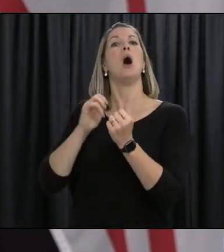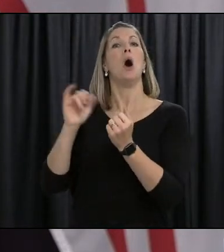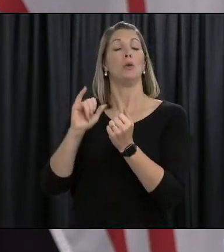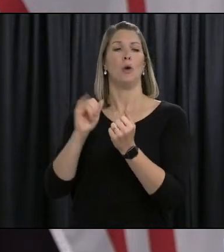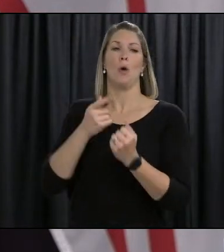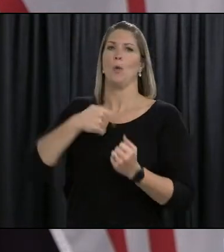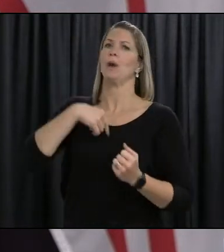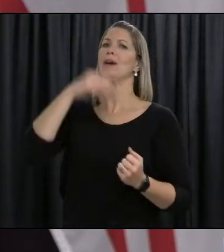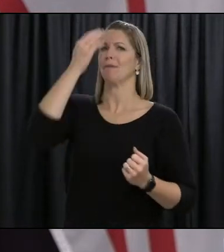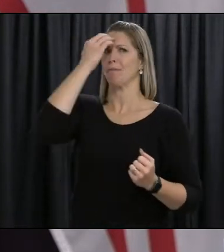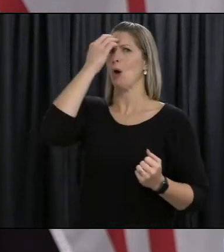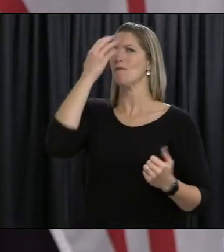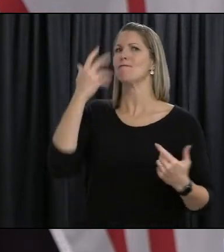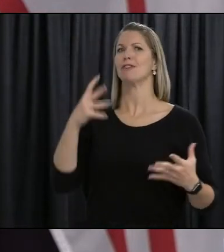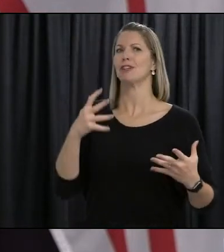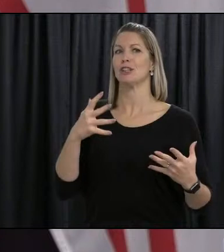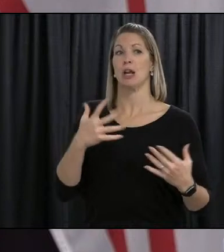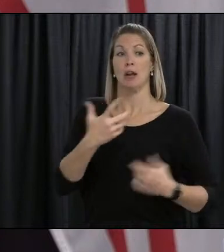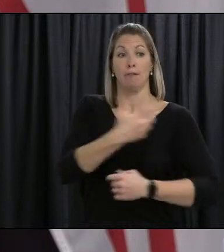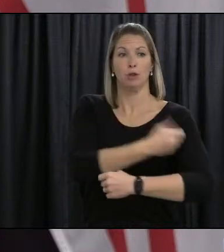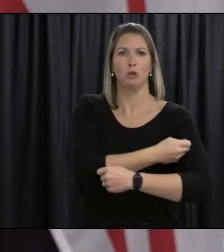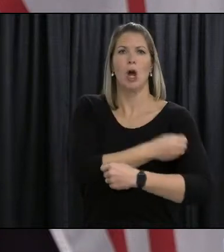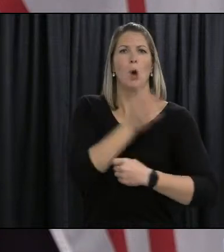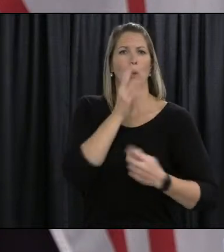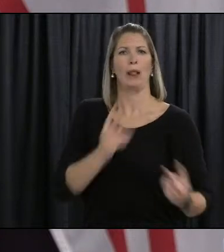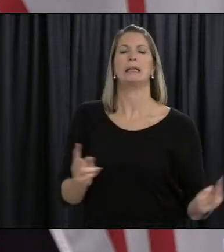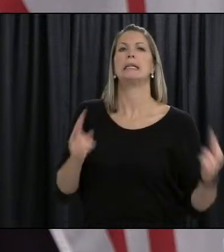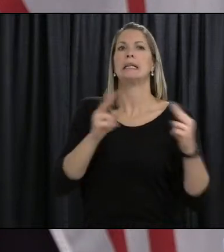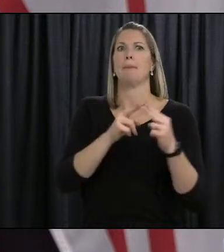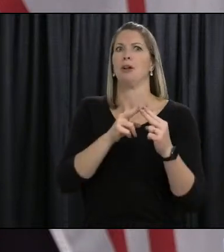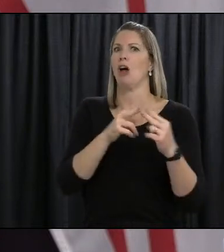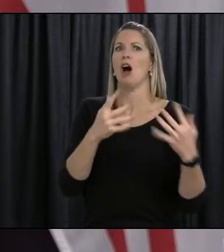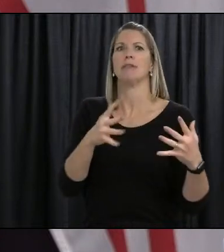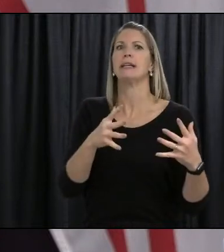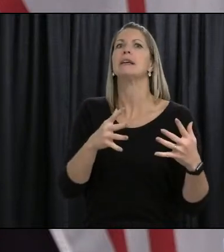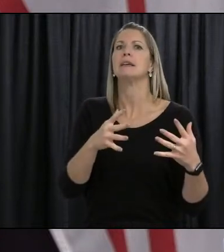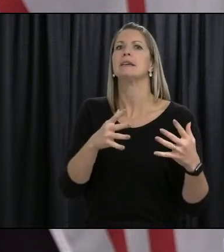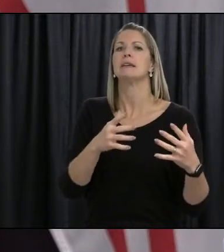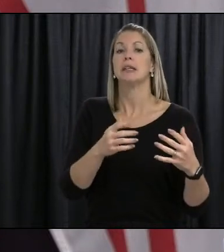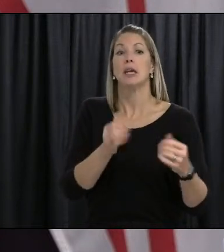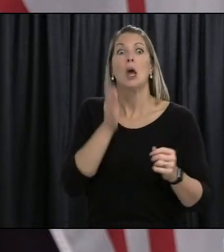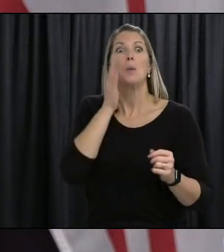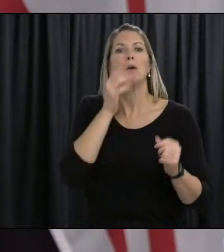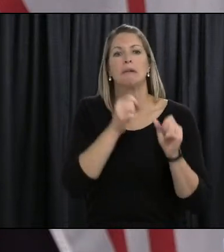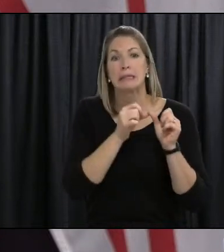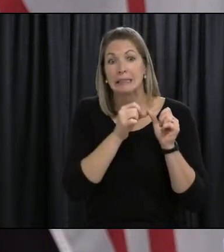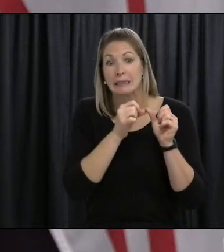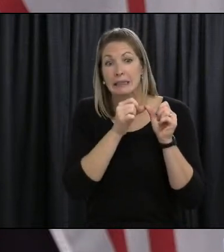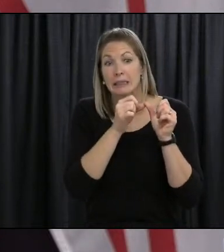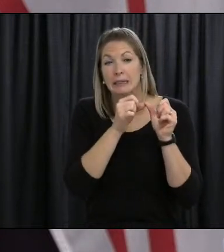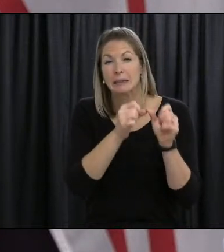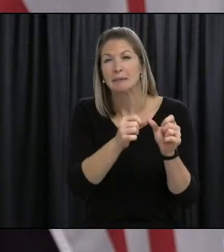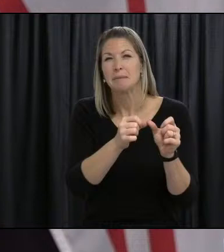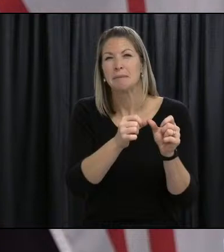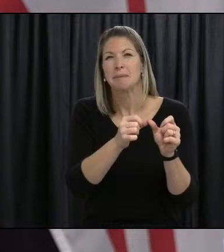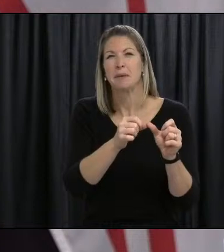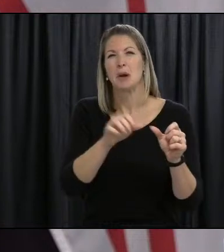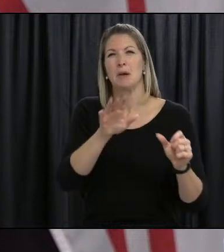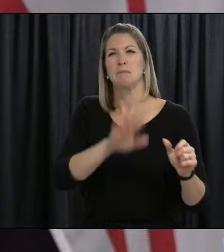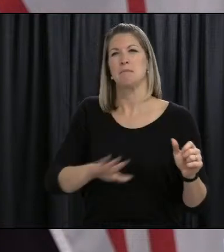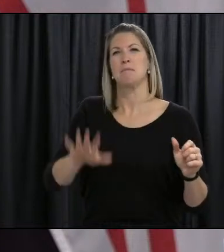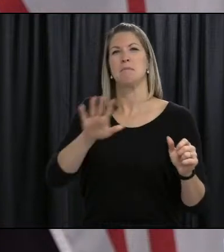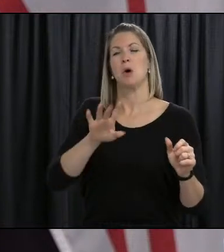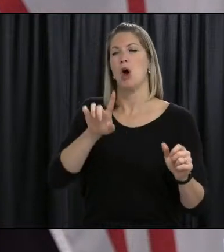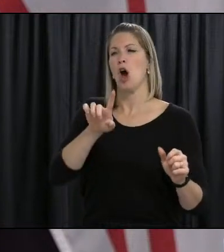last year's performance, if not go further. We administered just under 150,000